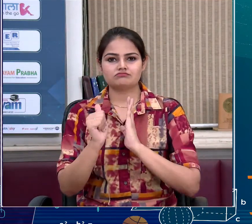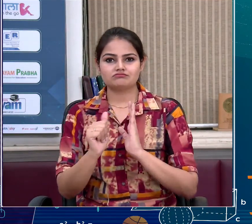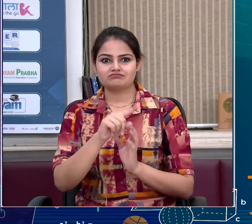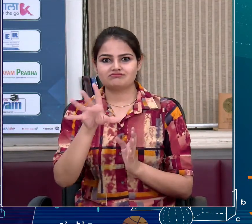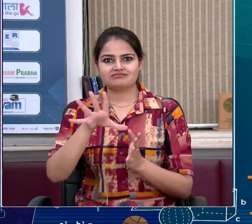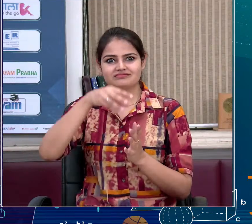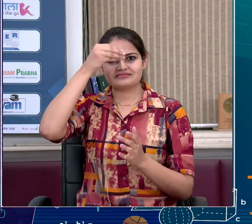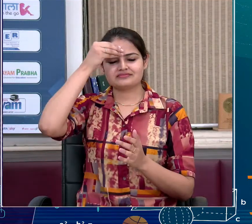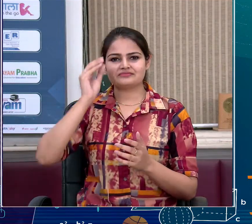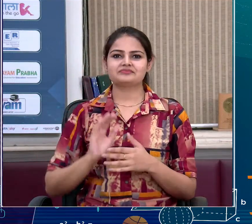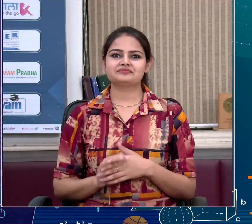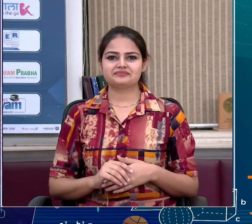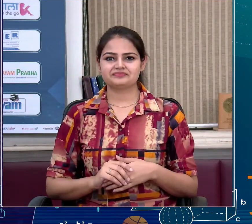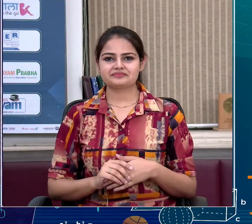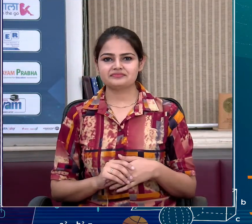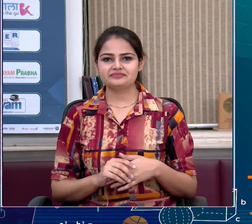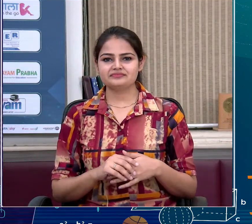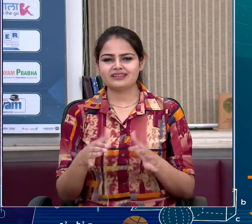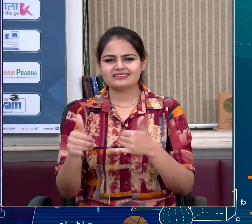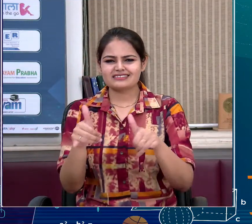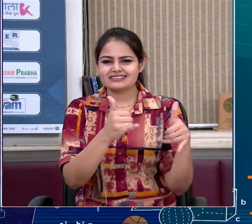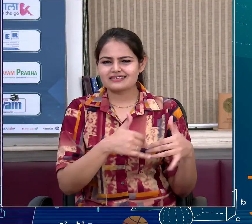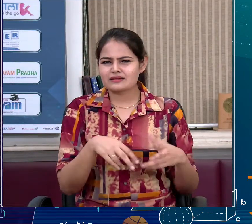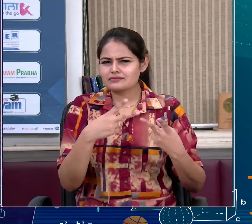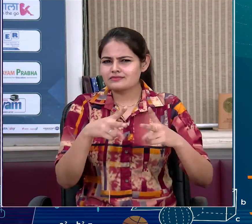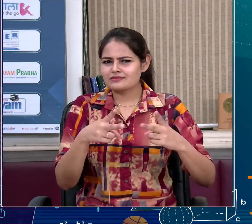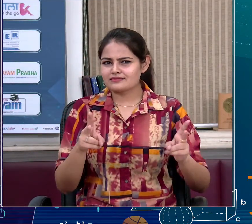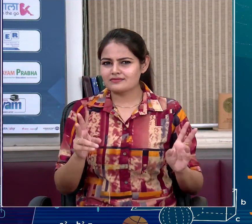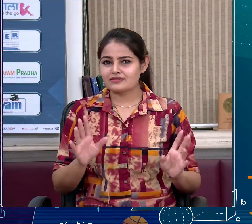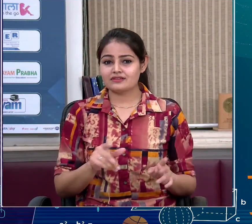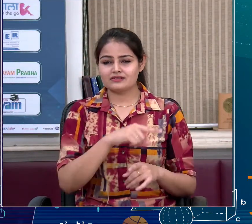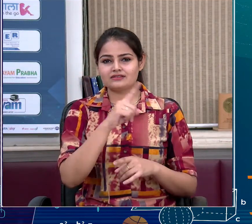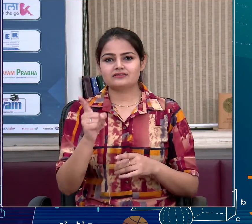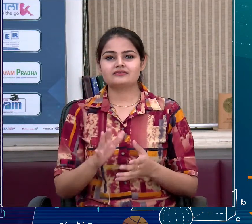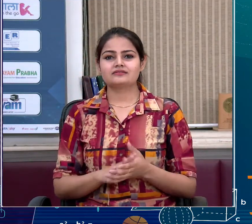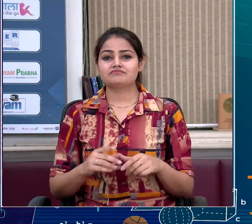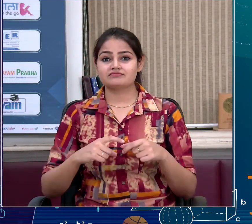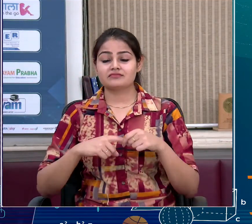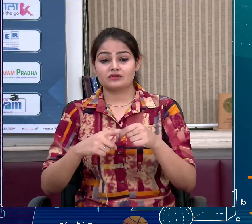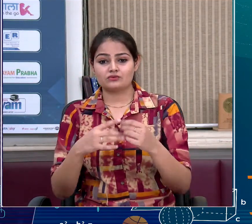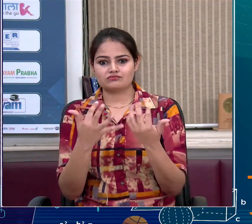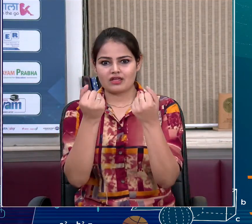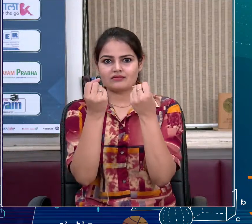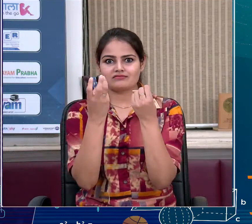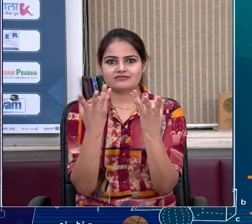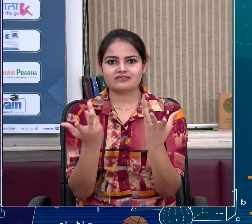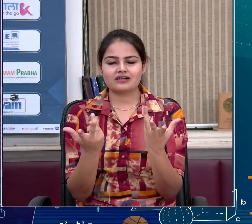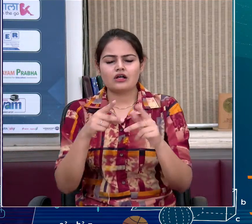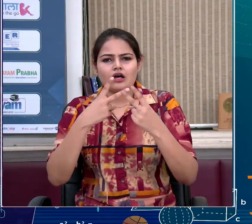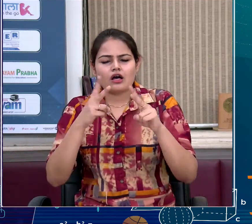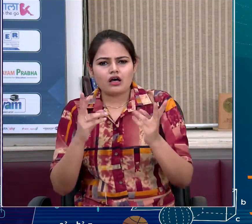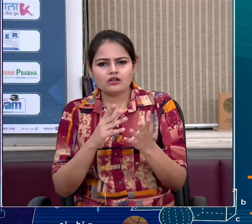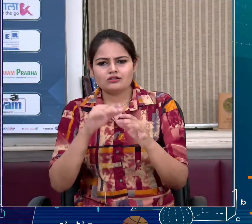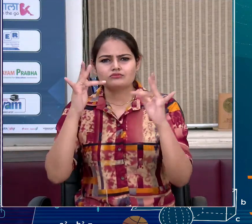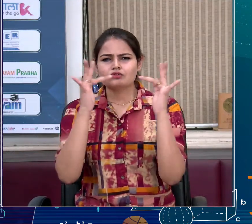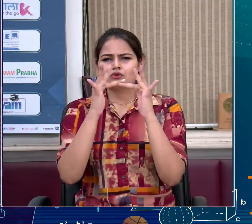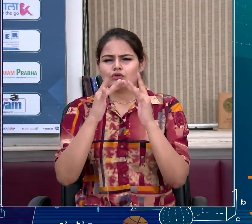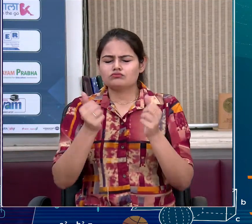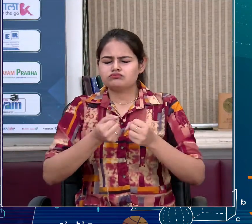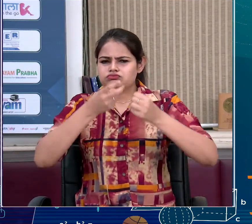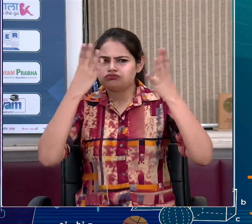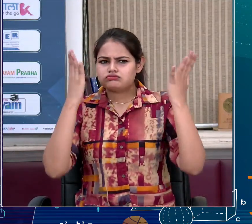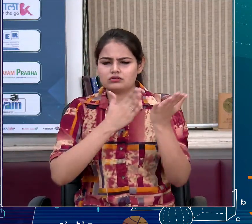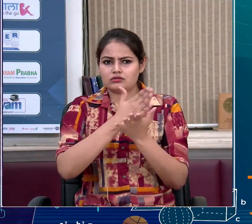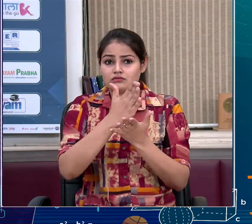little kind of games where you can actually read the question and it's been calculations. And so a lot of online resources are